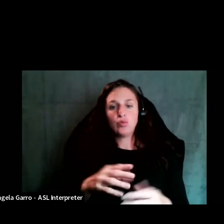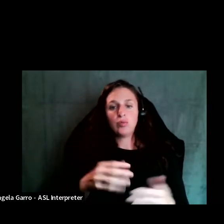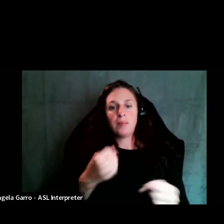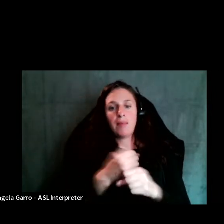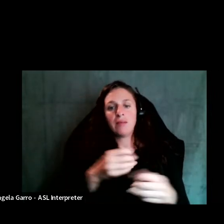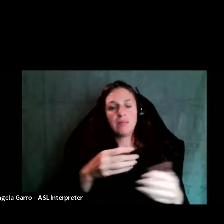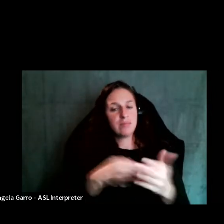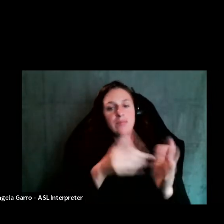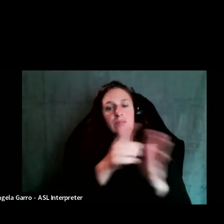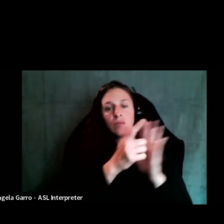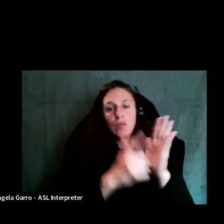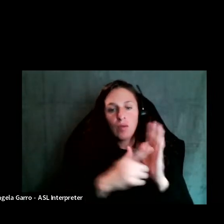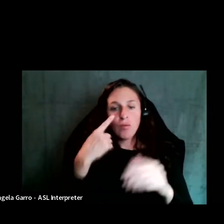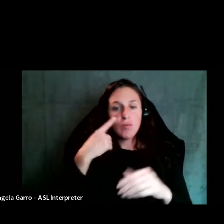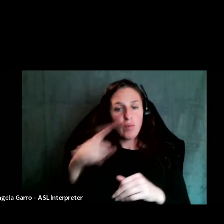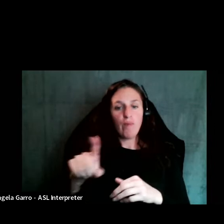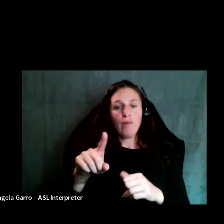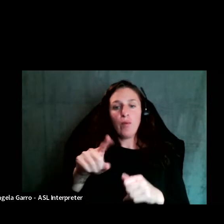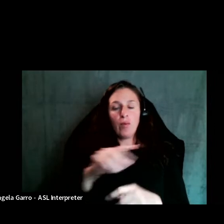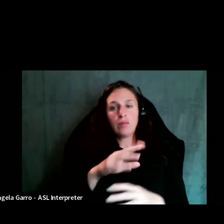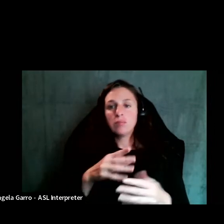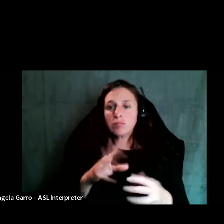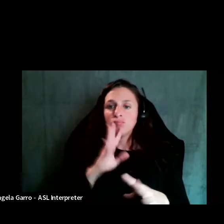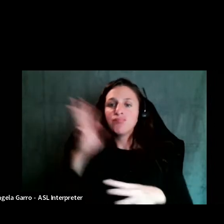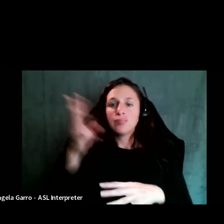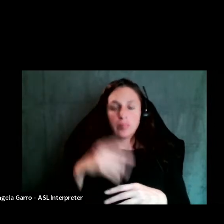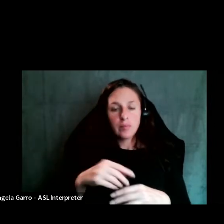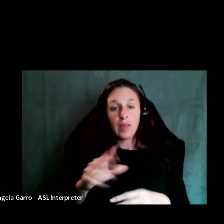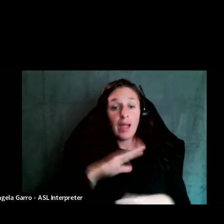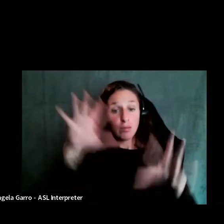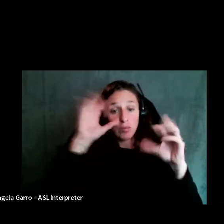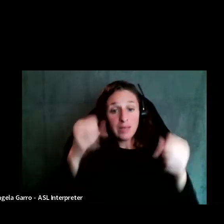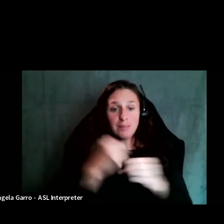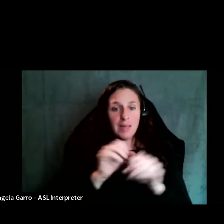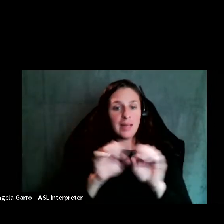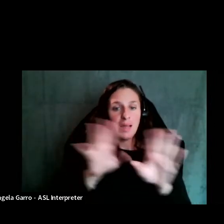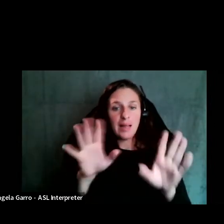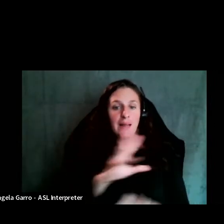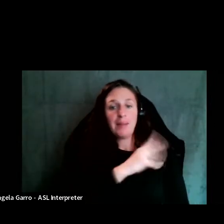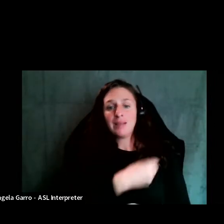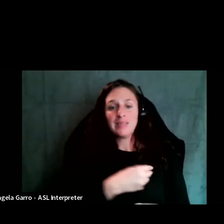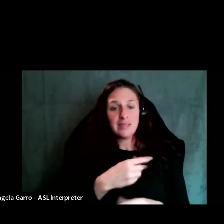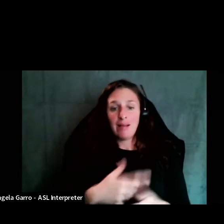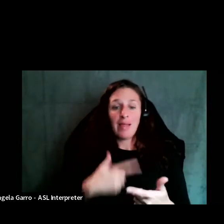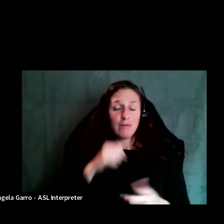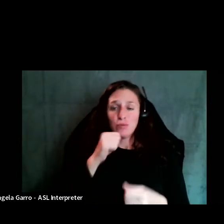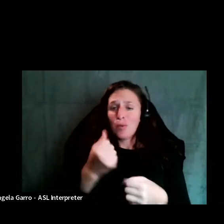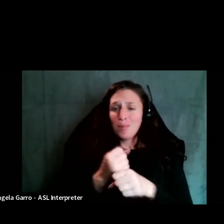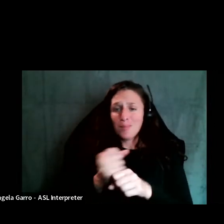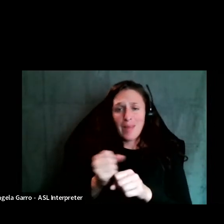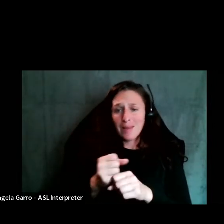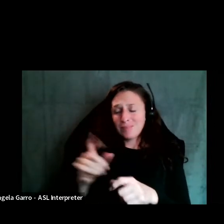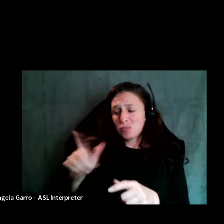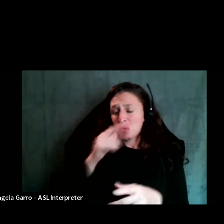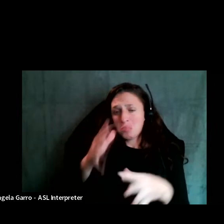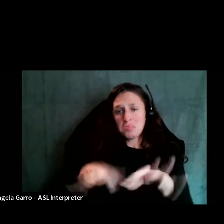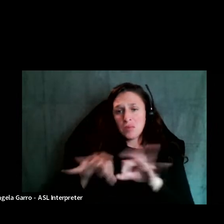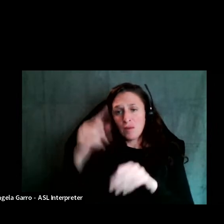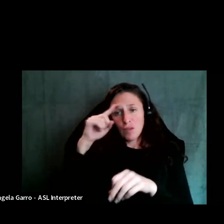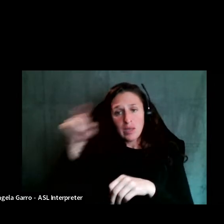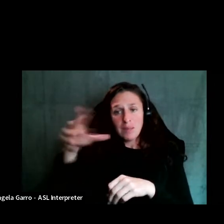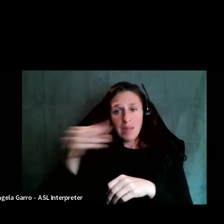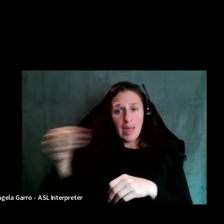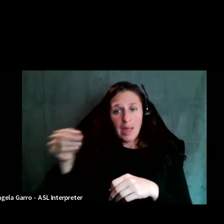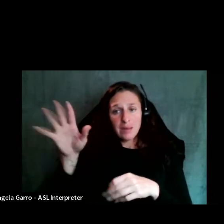Palestinian congresswoman was censored. Our president has made it clear that Palestinian lives do not matter to him or his administration. In this